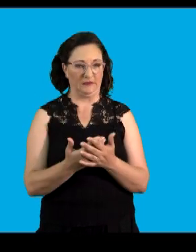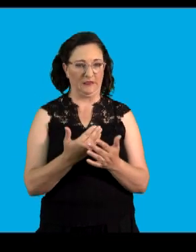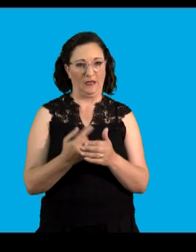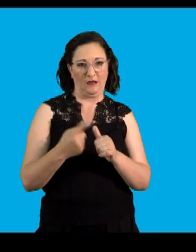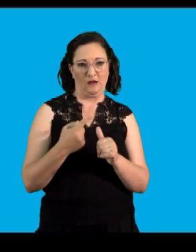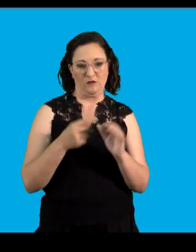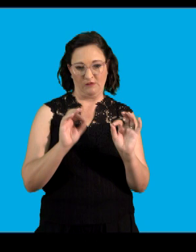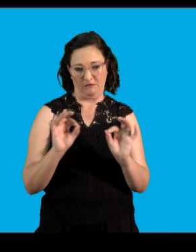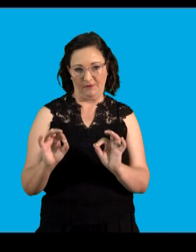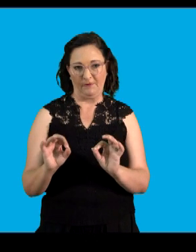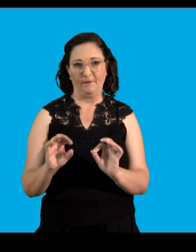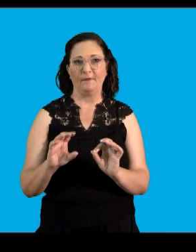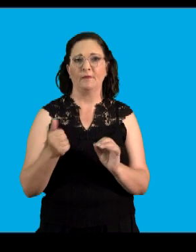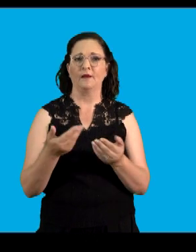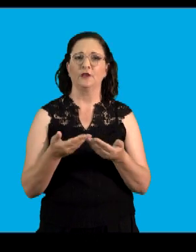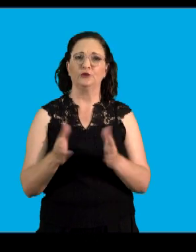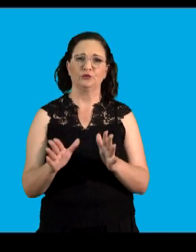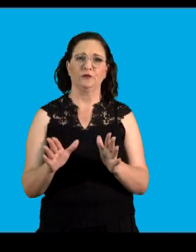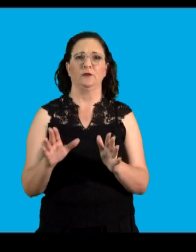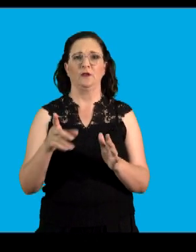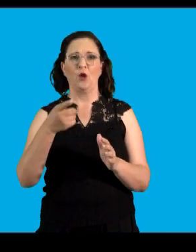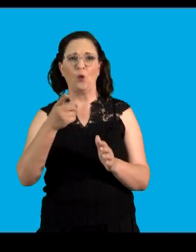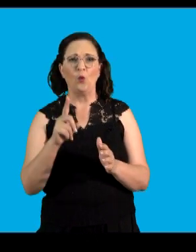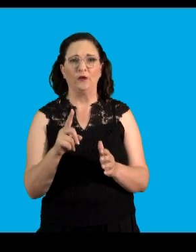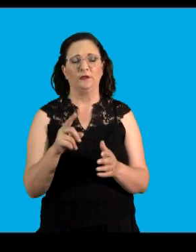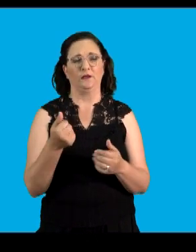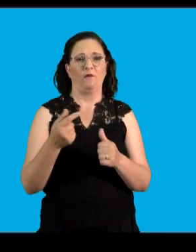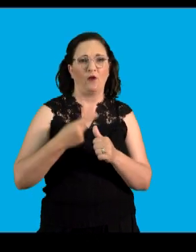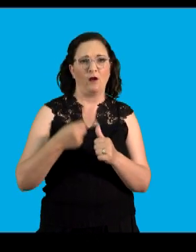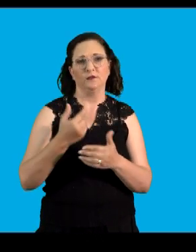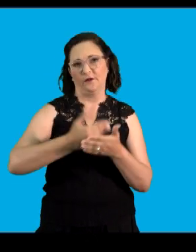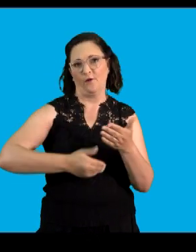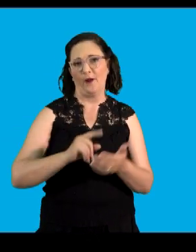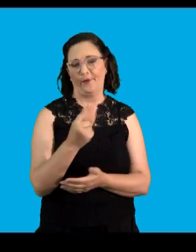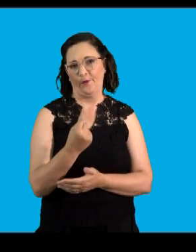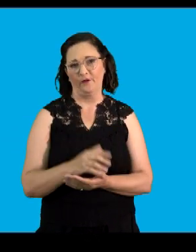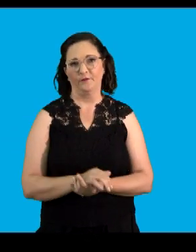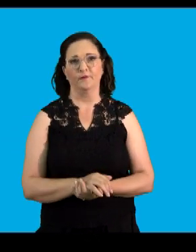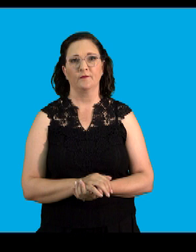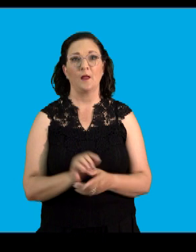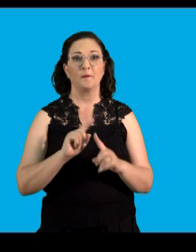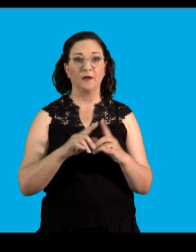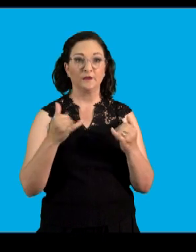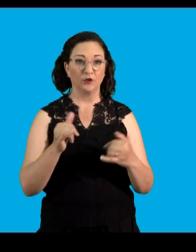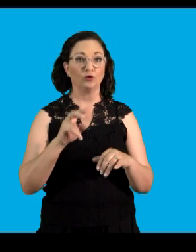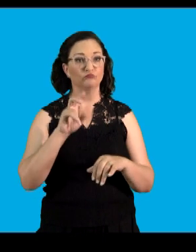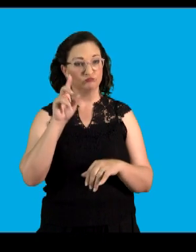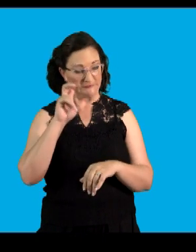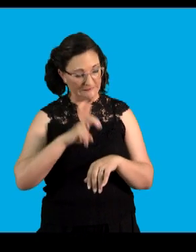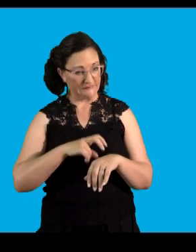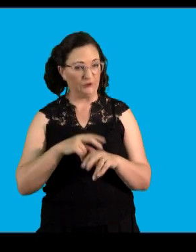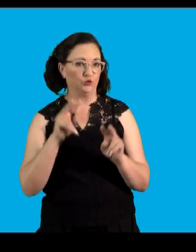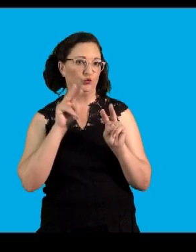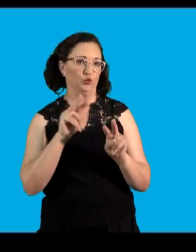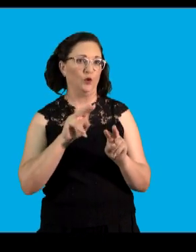then lastly, we'll be looking at the general tips for answering Paper 1. That is very important that you stay tuned, you watch until